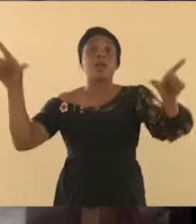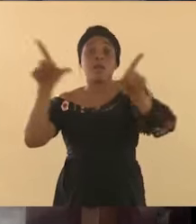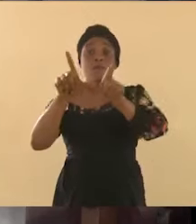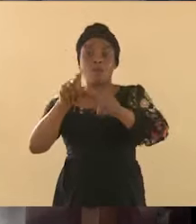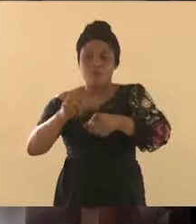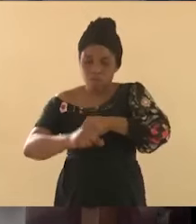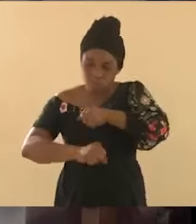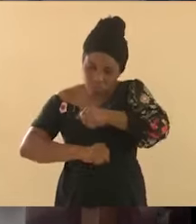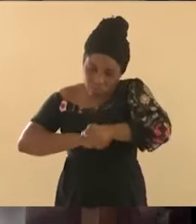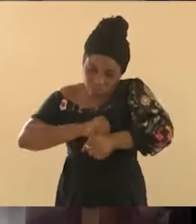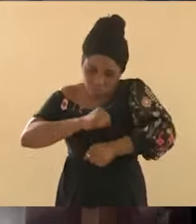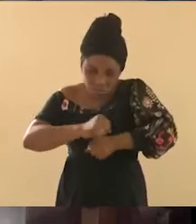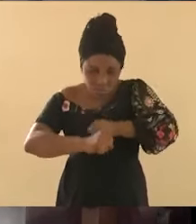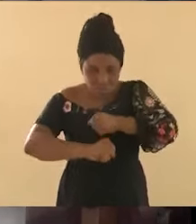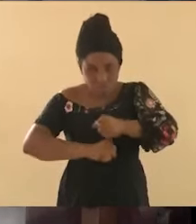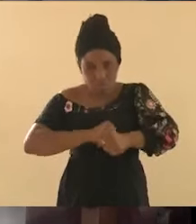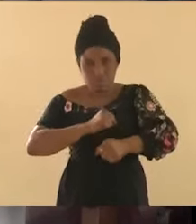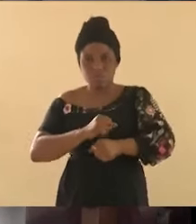The level of distress